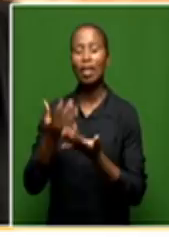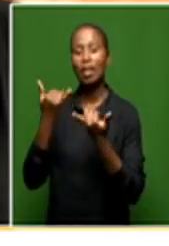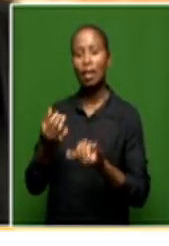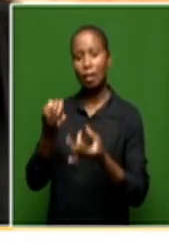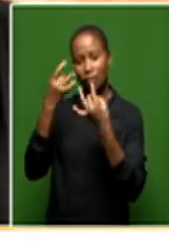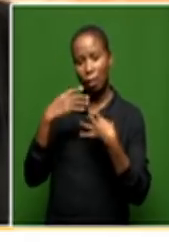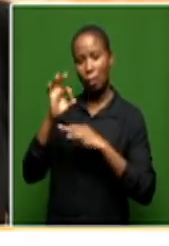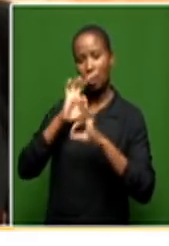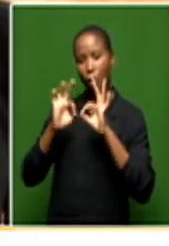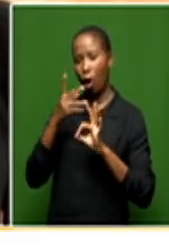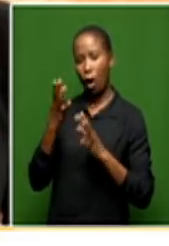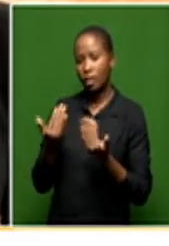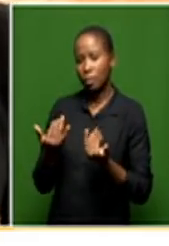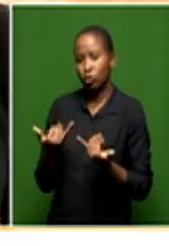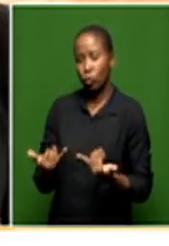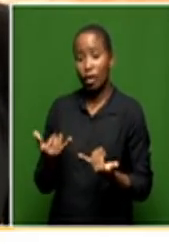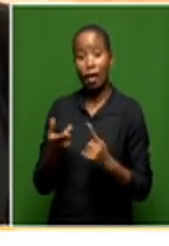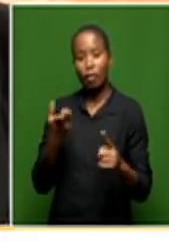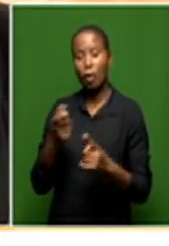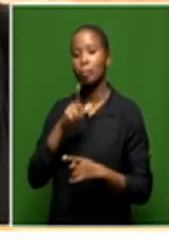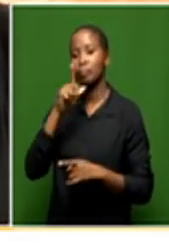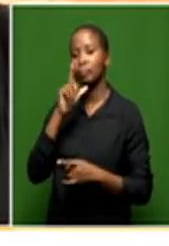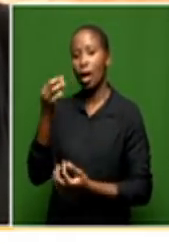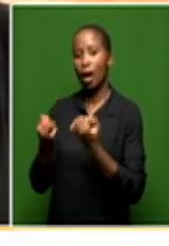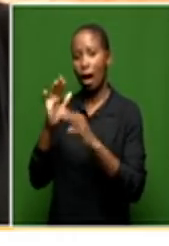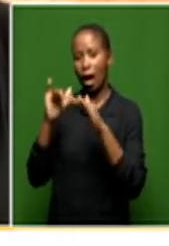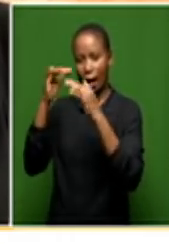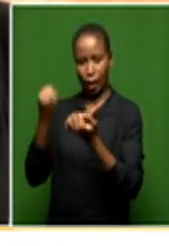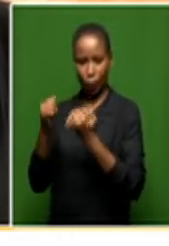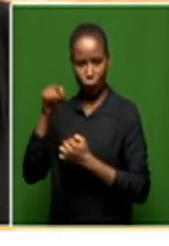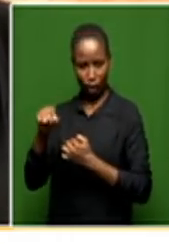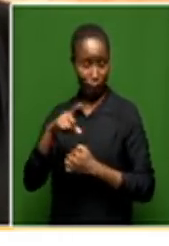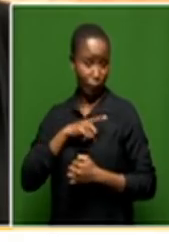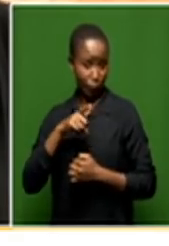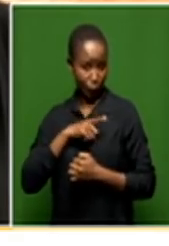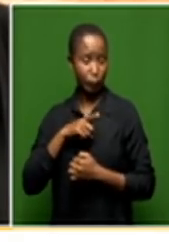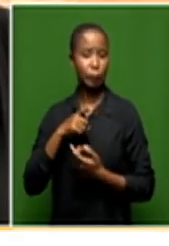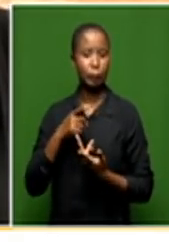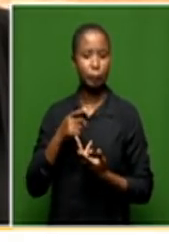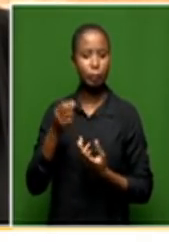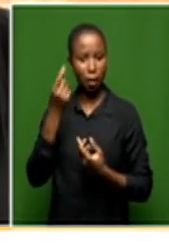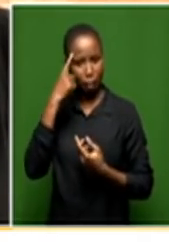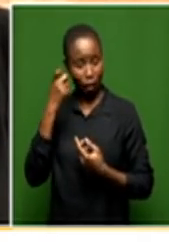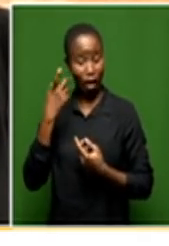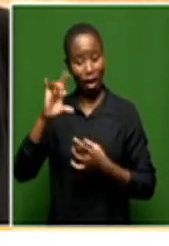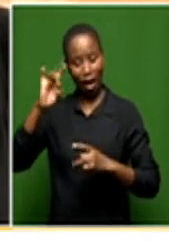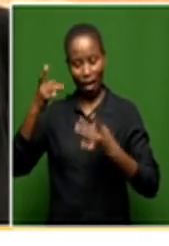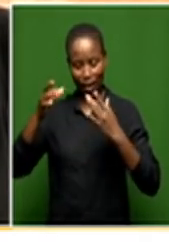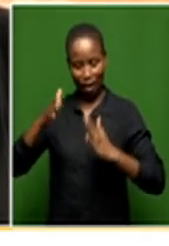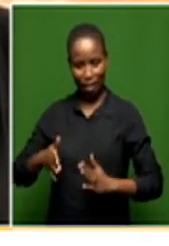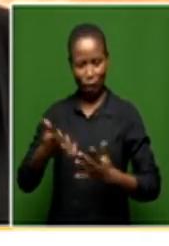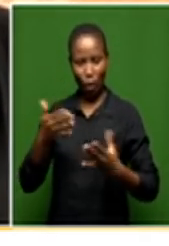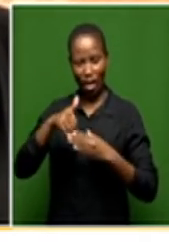should we expect today at the Pietermaritzburg High Court. I believe you've also got an analyst who's in the law